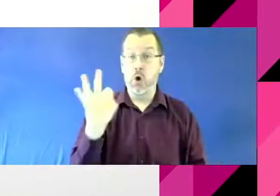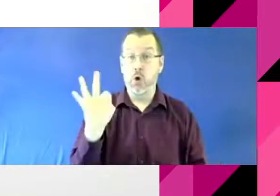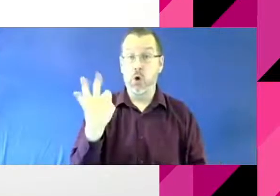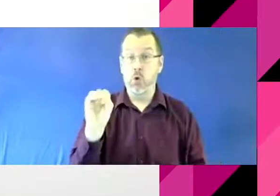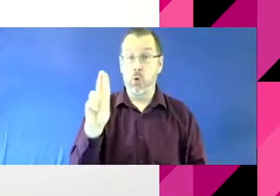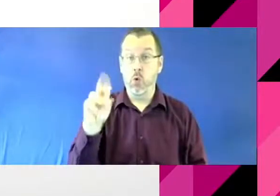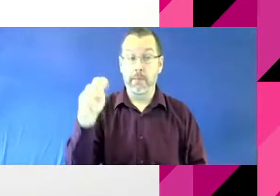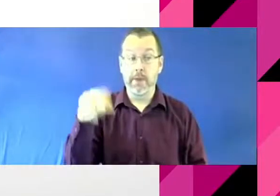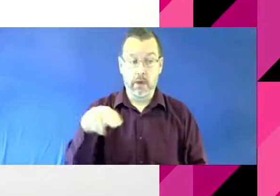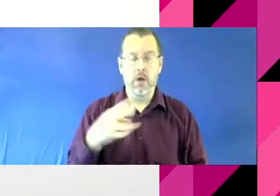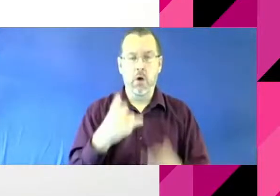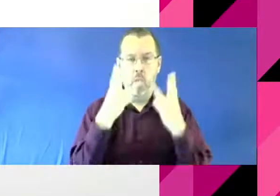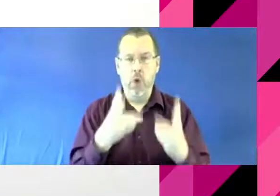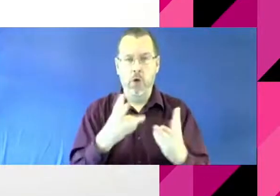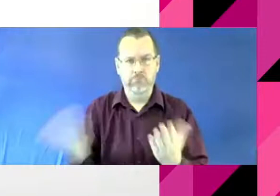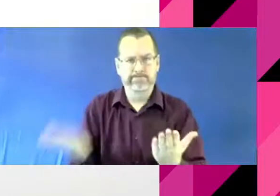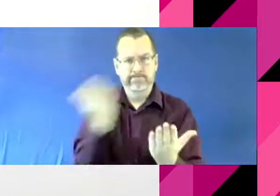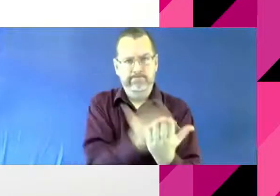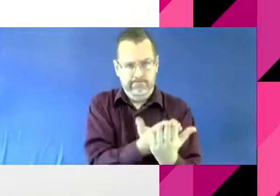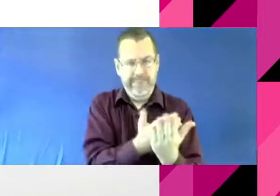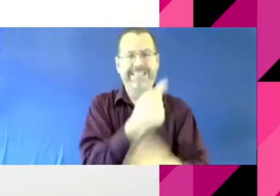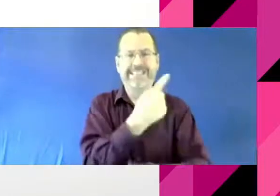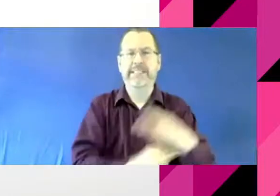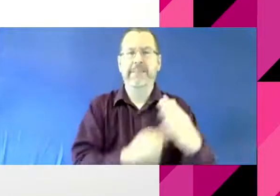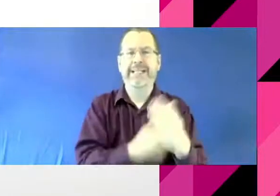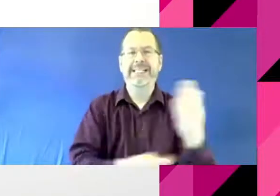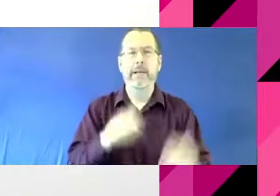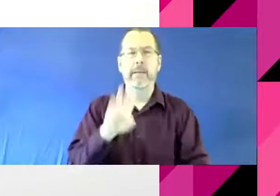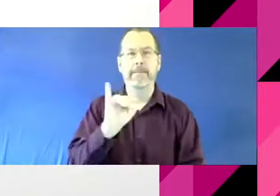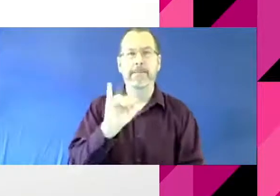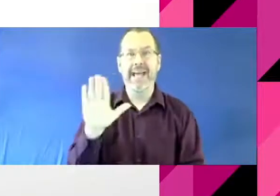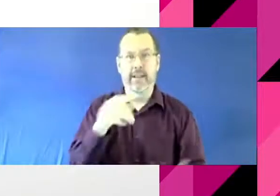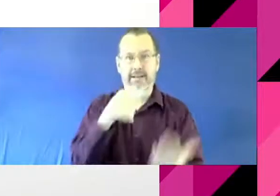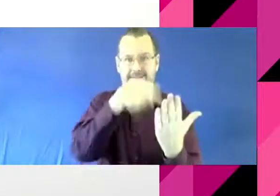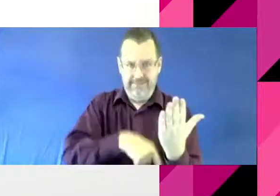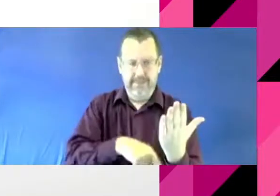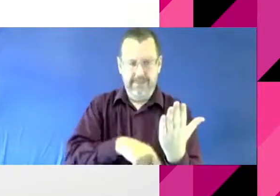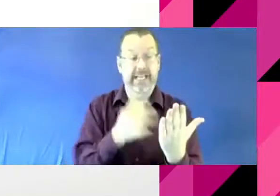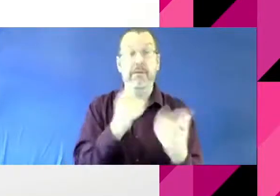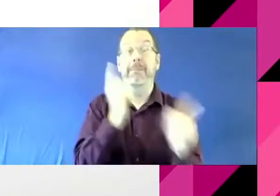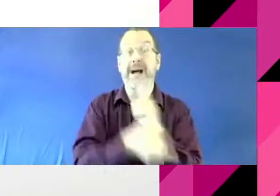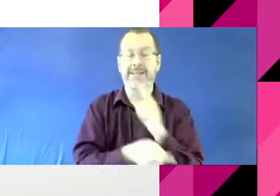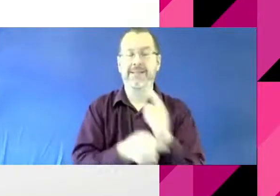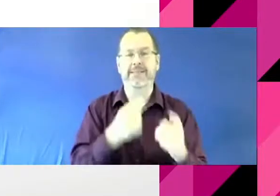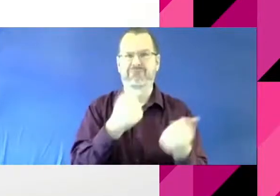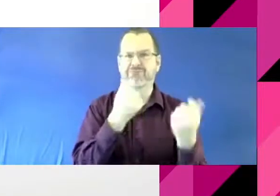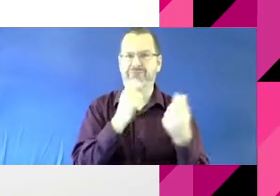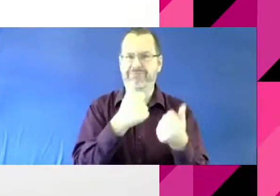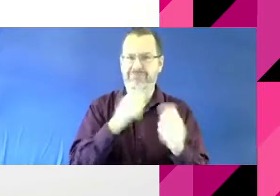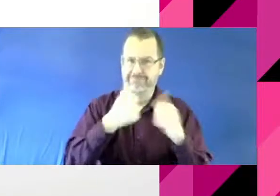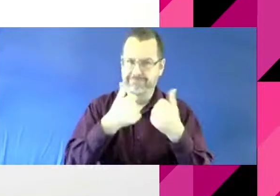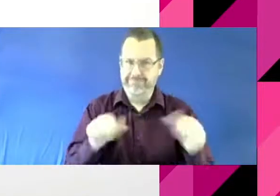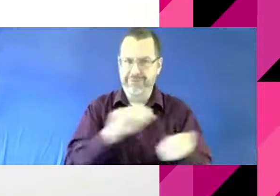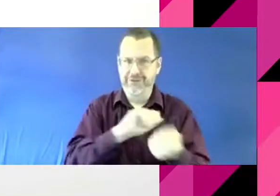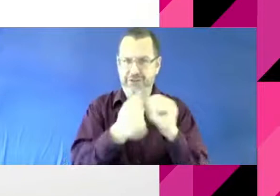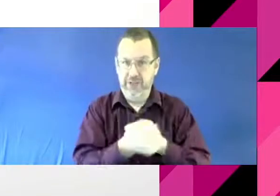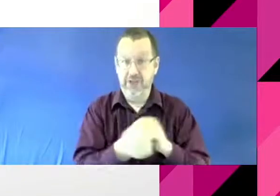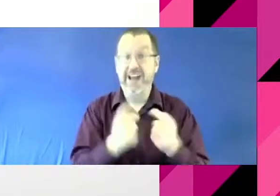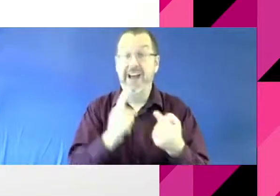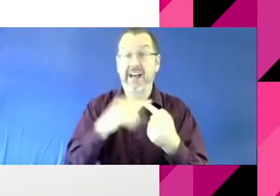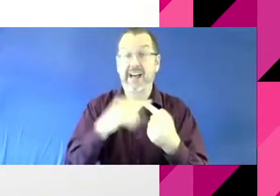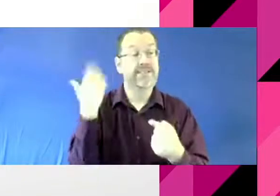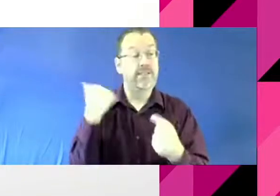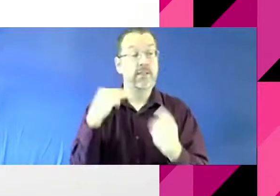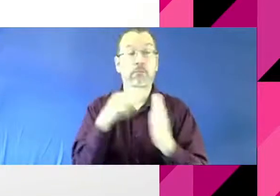a disability bill to ensure these changes. The bill will also meet a number of commitments in our programme for